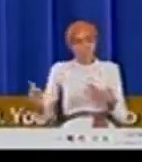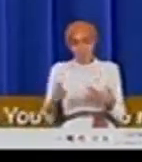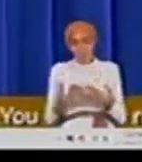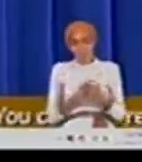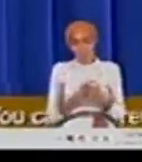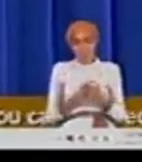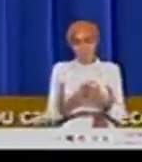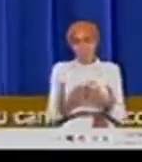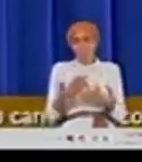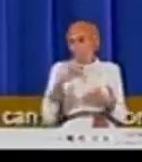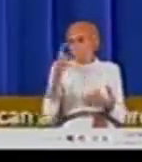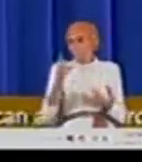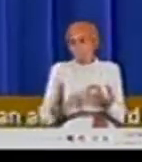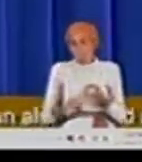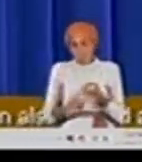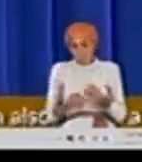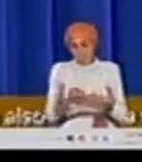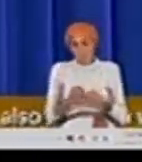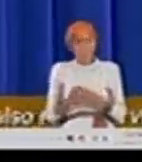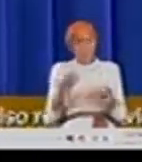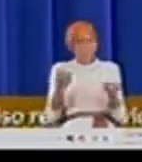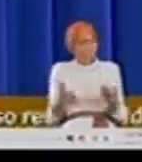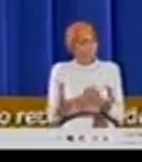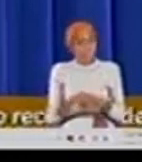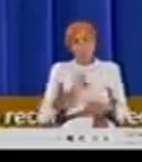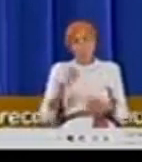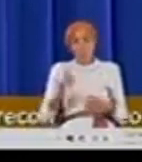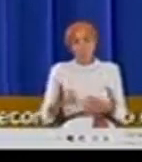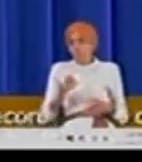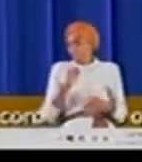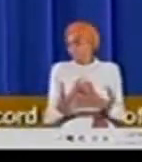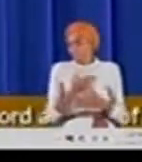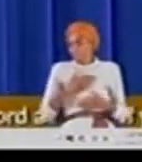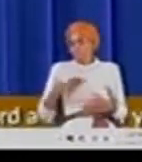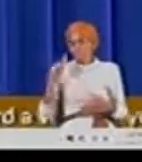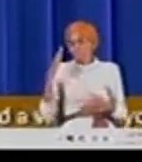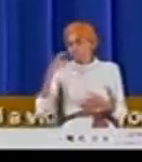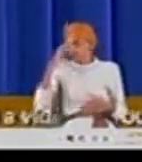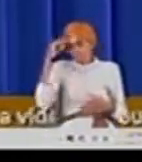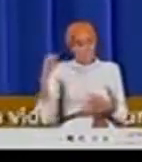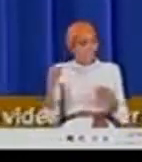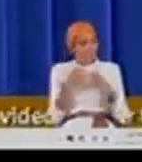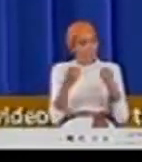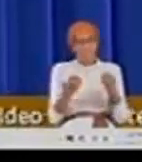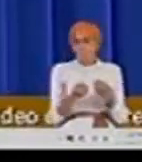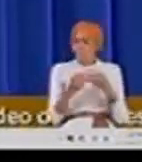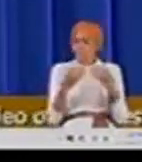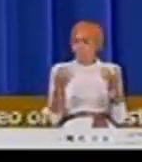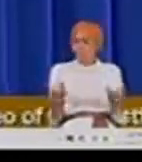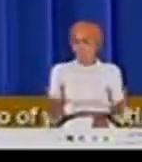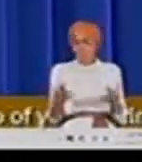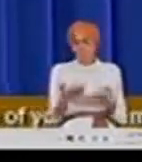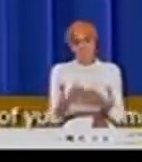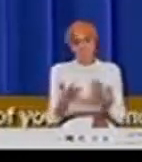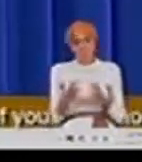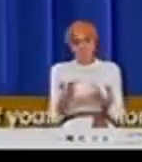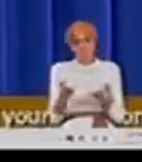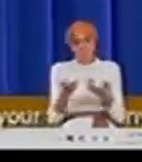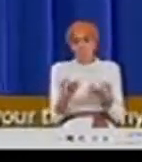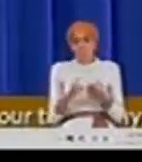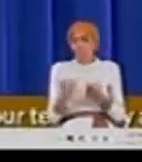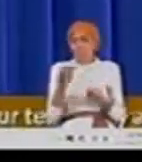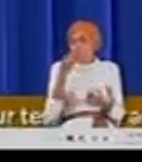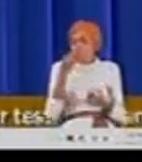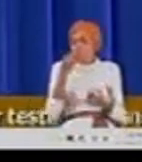that today me I will share my own testimony because the pain was too much if I want to anytime I'm eating is